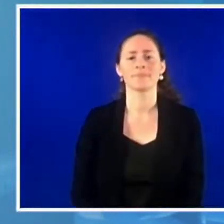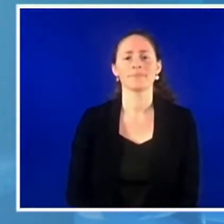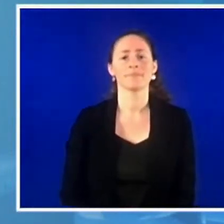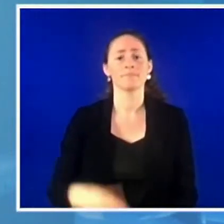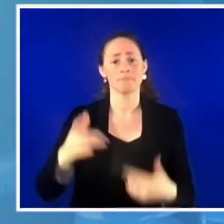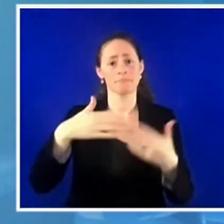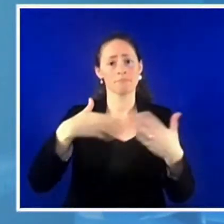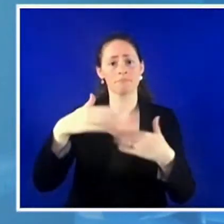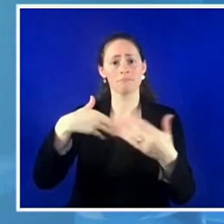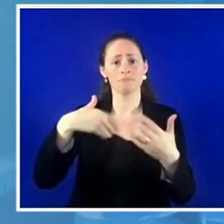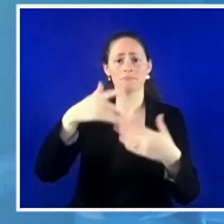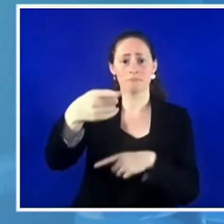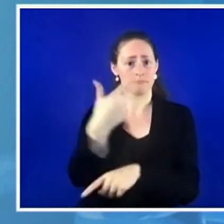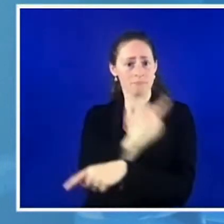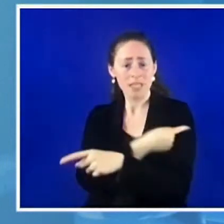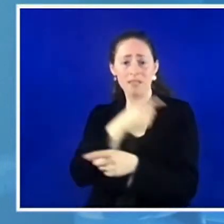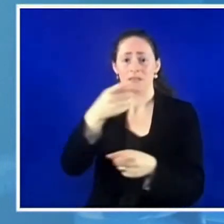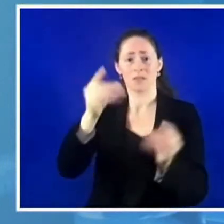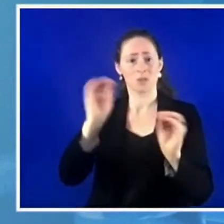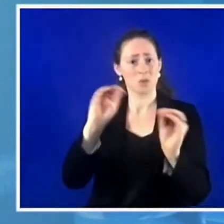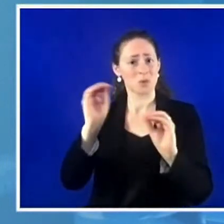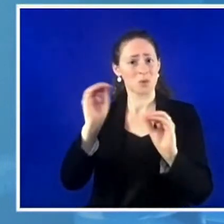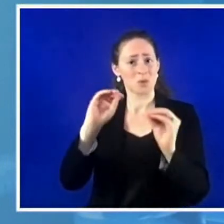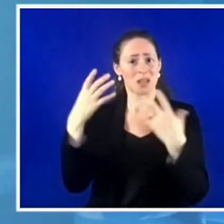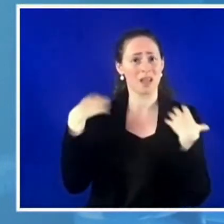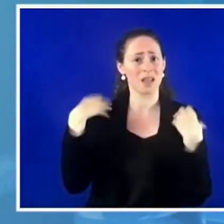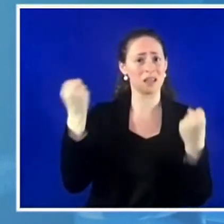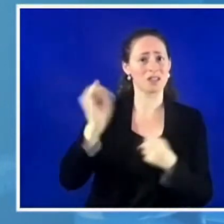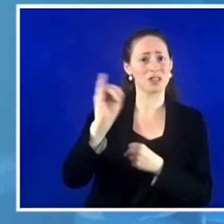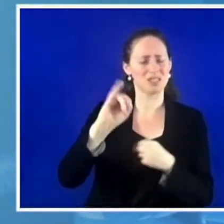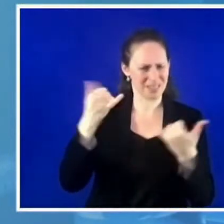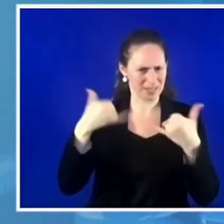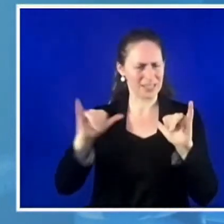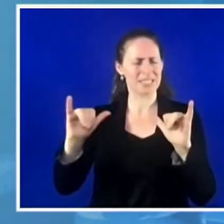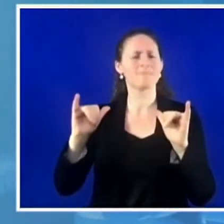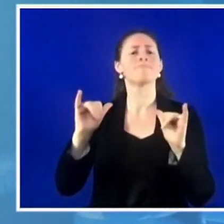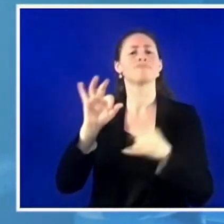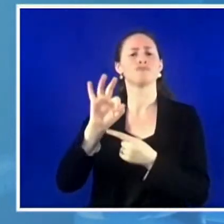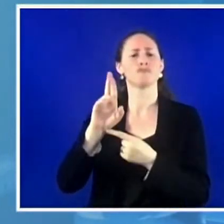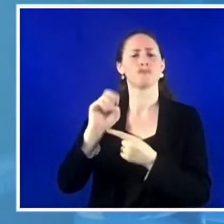we want to do to support you, including steps taken by Medicare this week